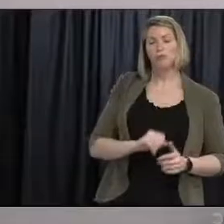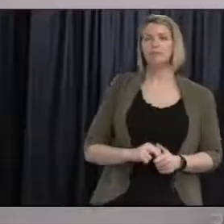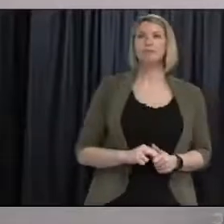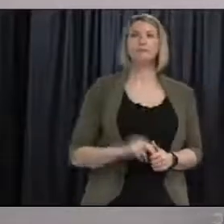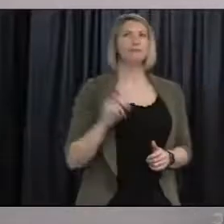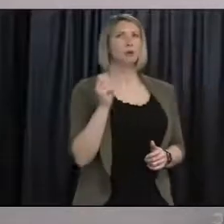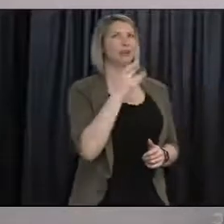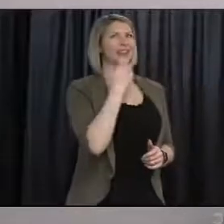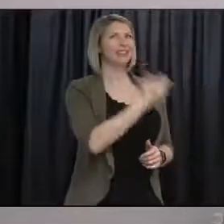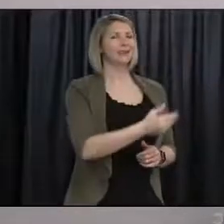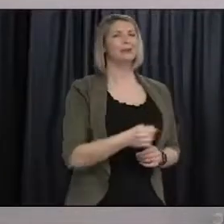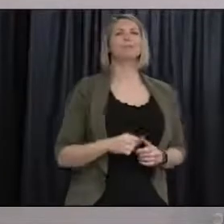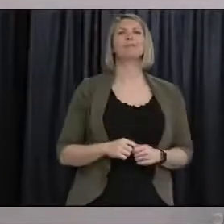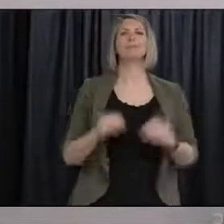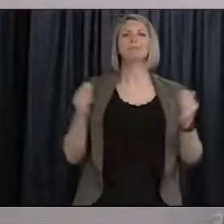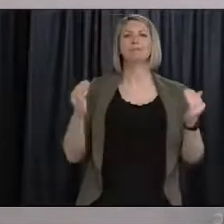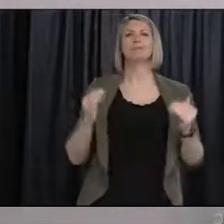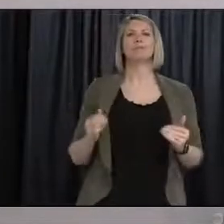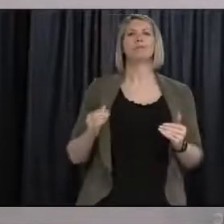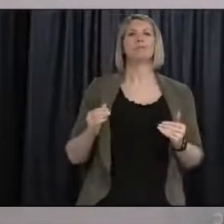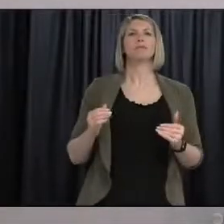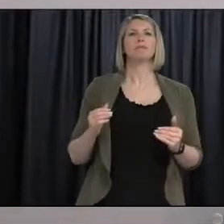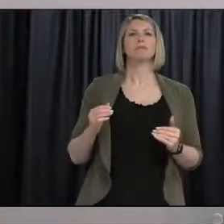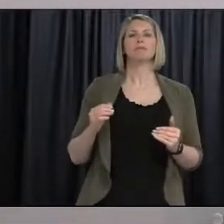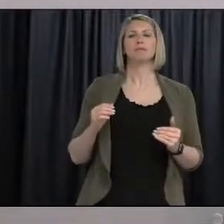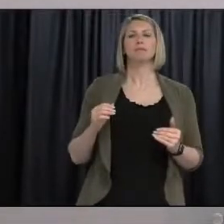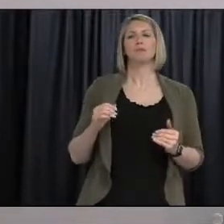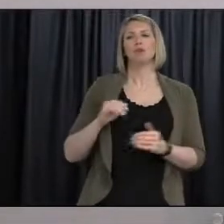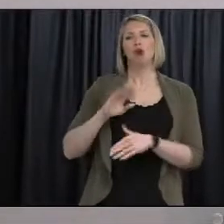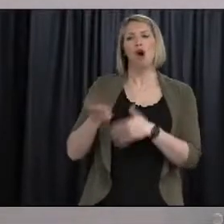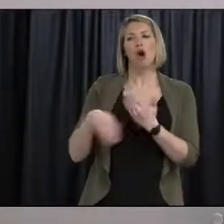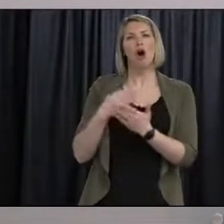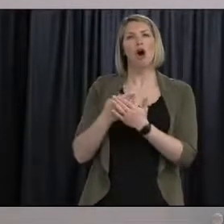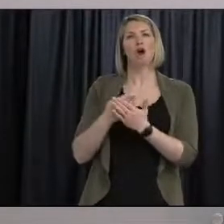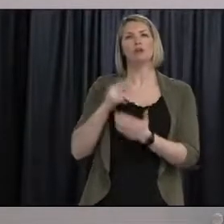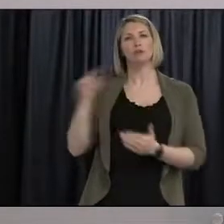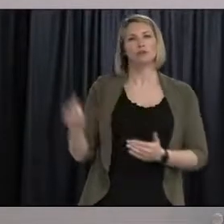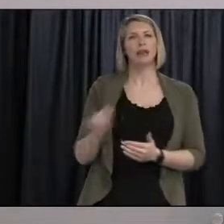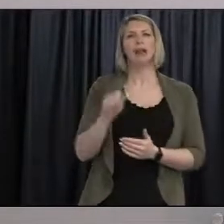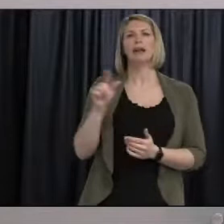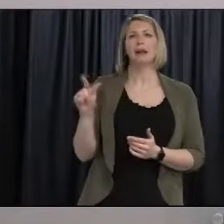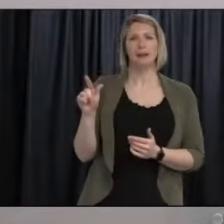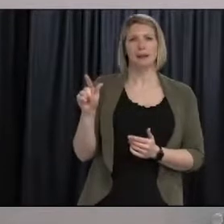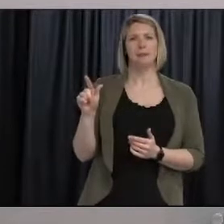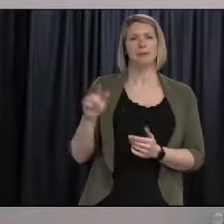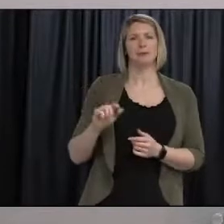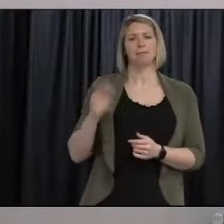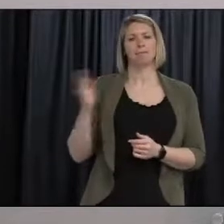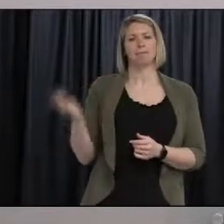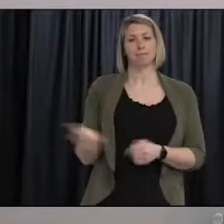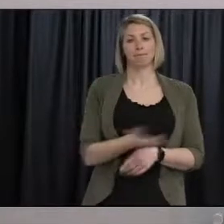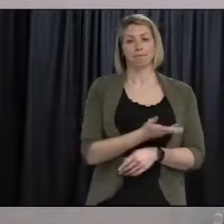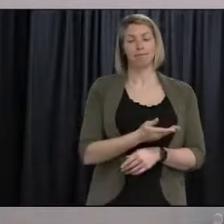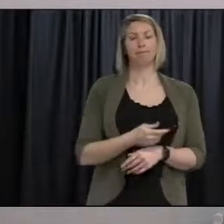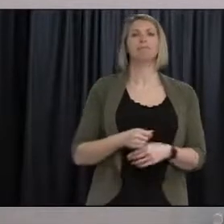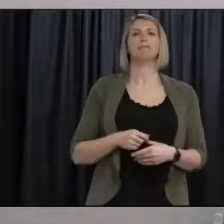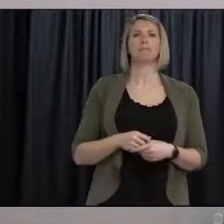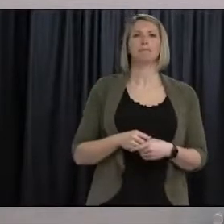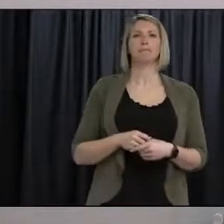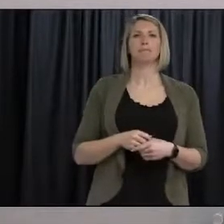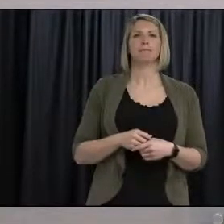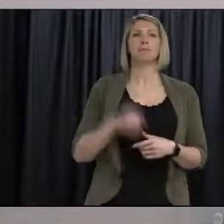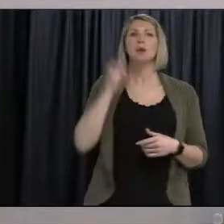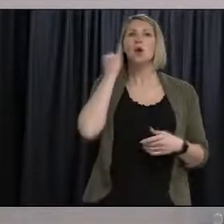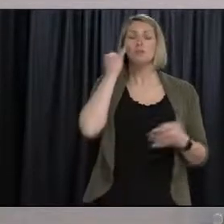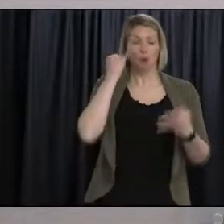you. Elizabeth Whitten with All Newfoundland Labrador. Do you have a final question? Yes, I do. If AstraZeneca